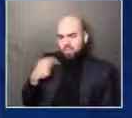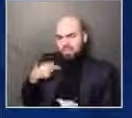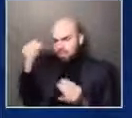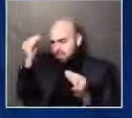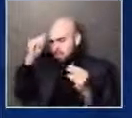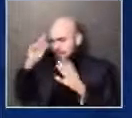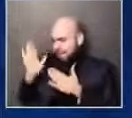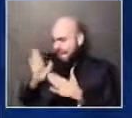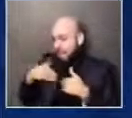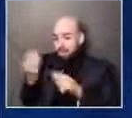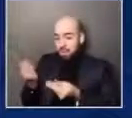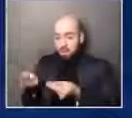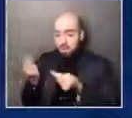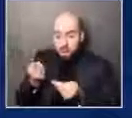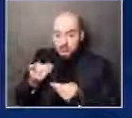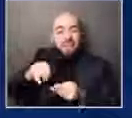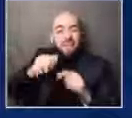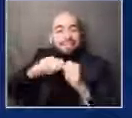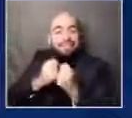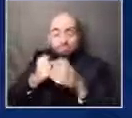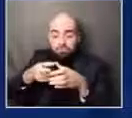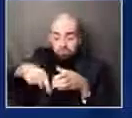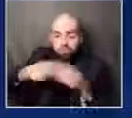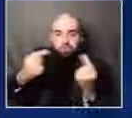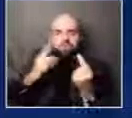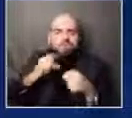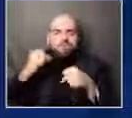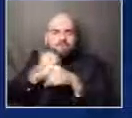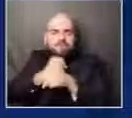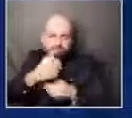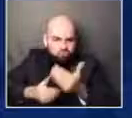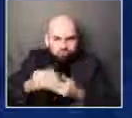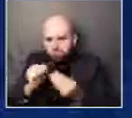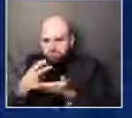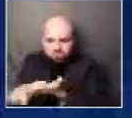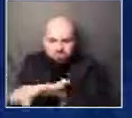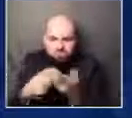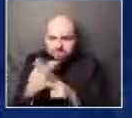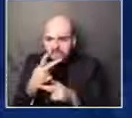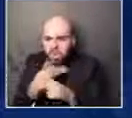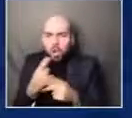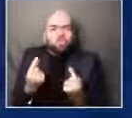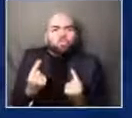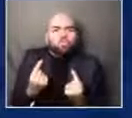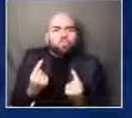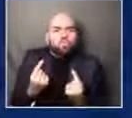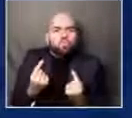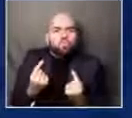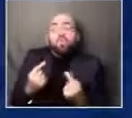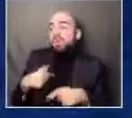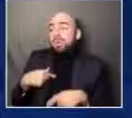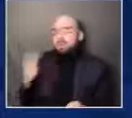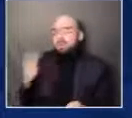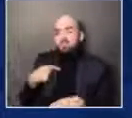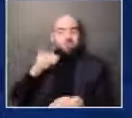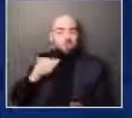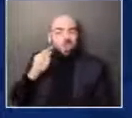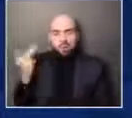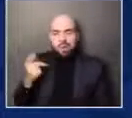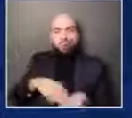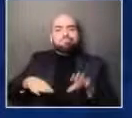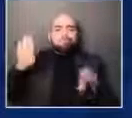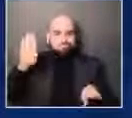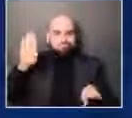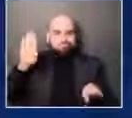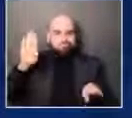are sworn in to office on January 20th, 2021. And we will seek to add other members to this board during